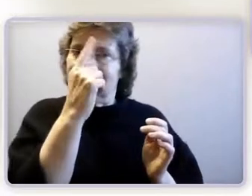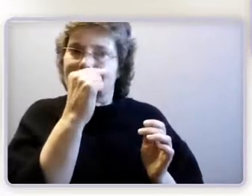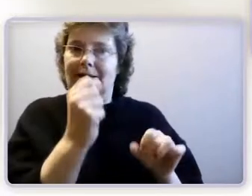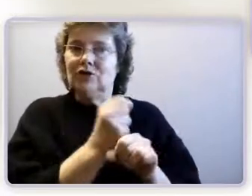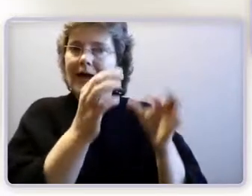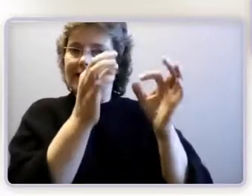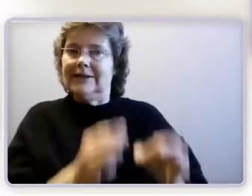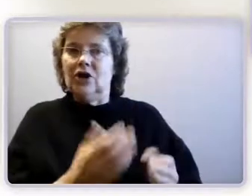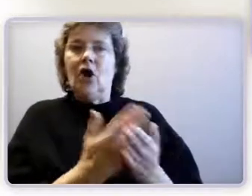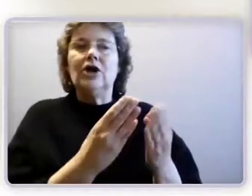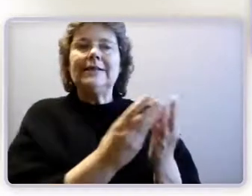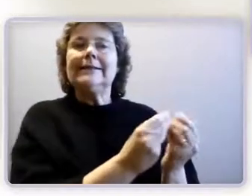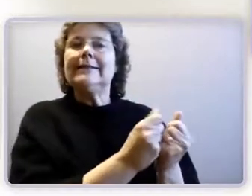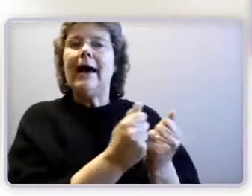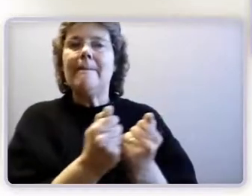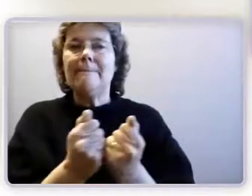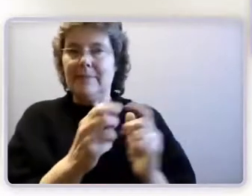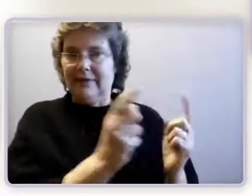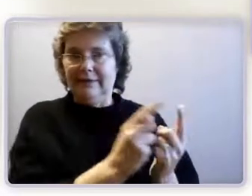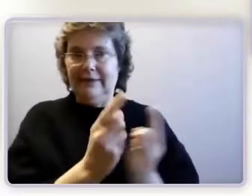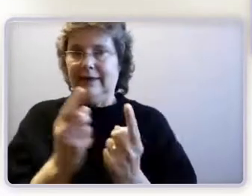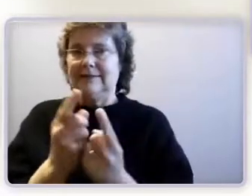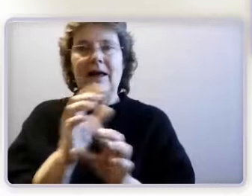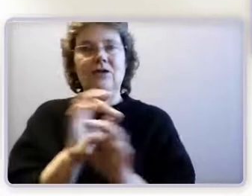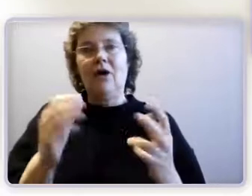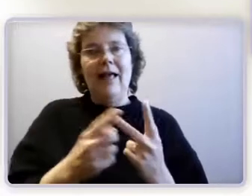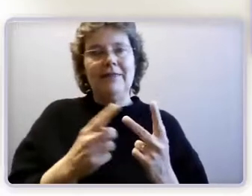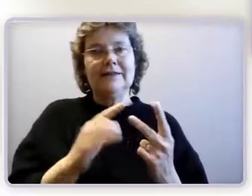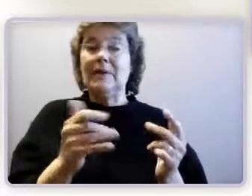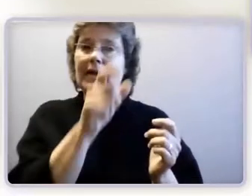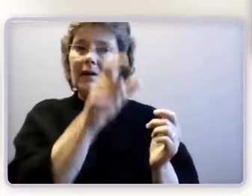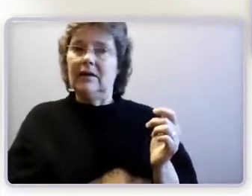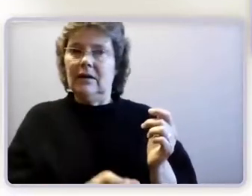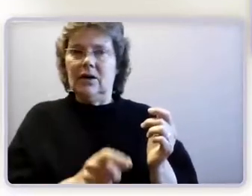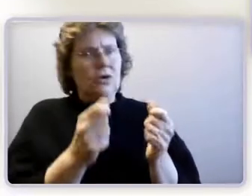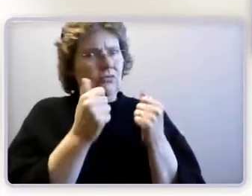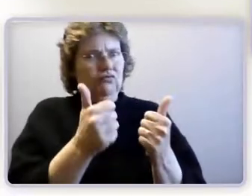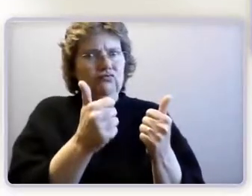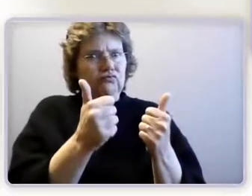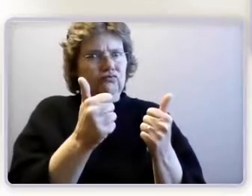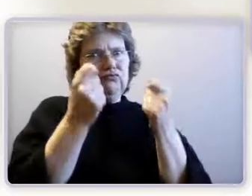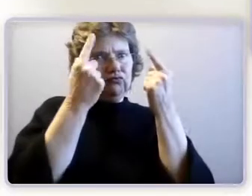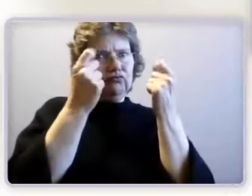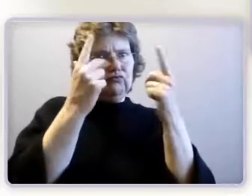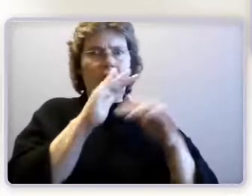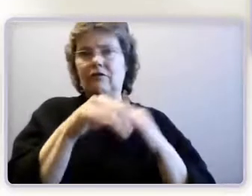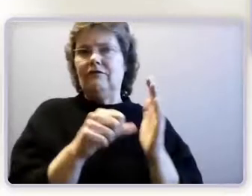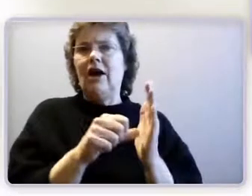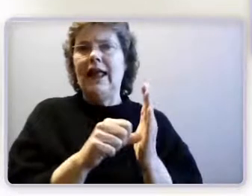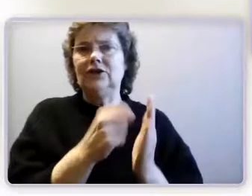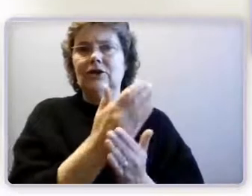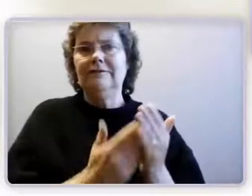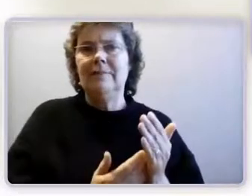people might have a good grasp of financial information, but they might not be able to understand